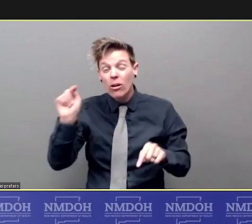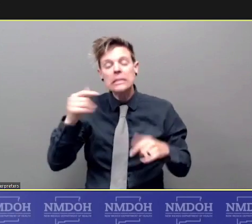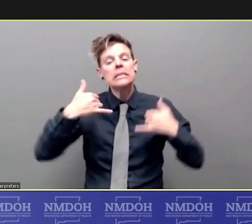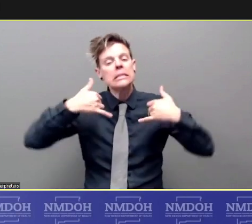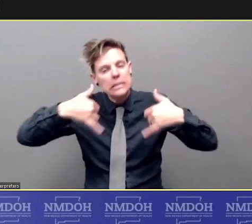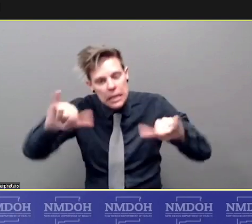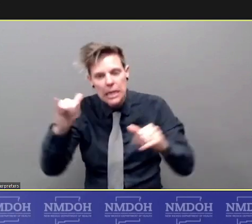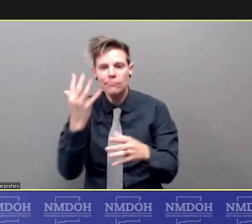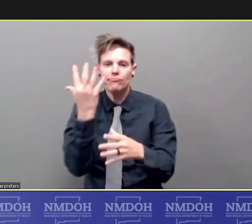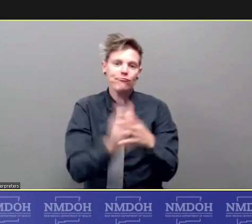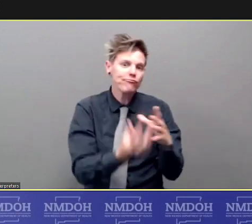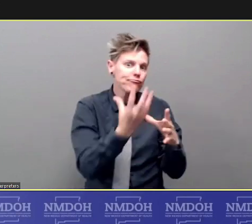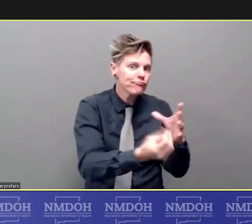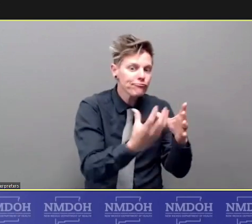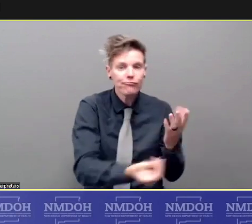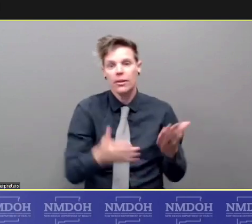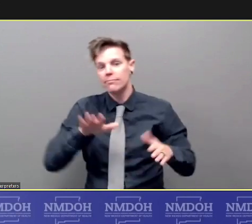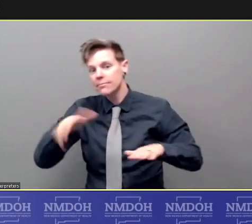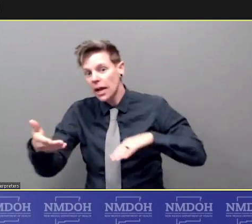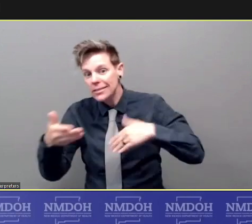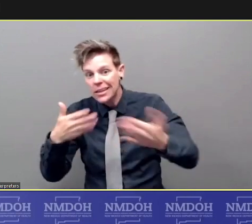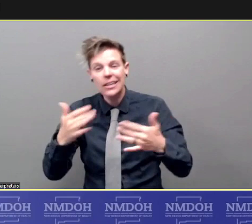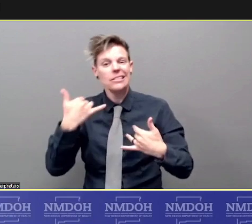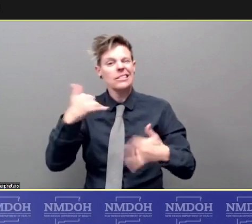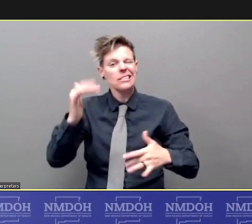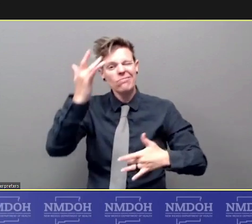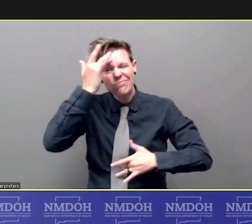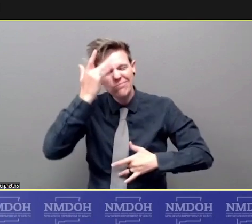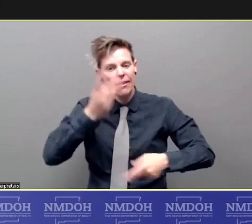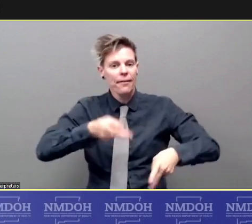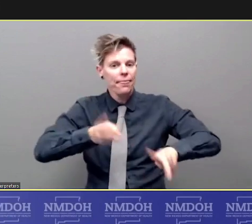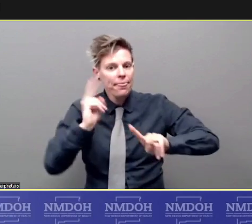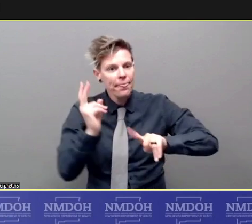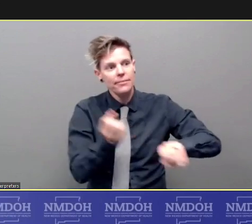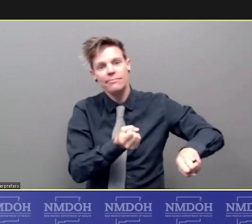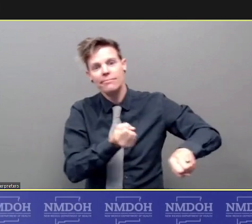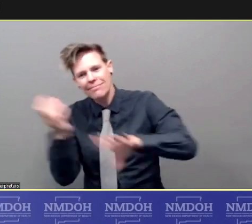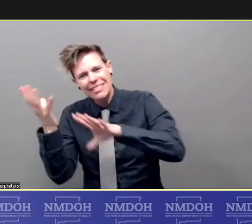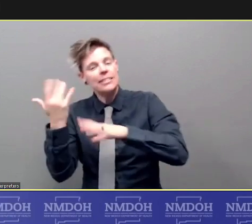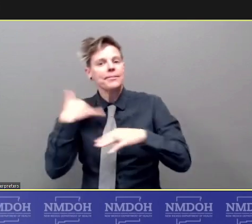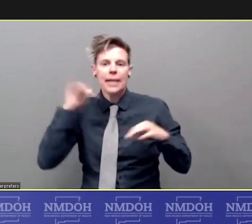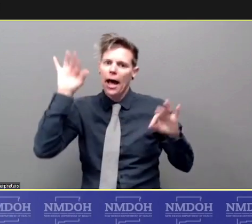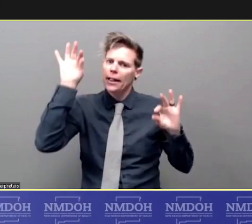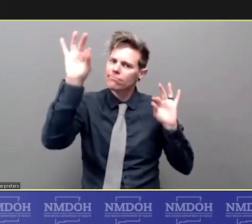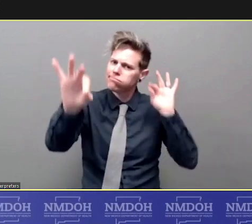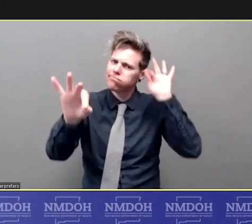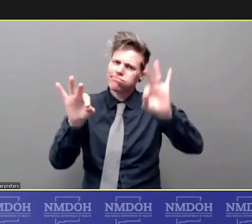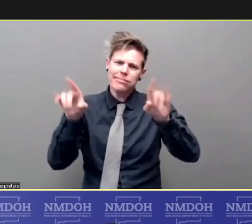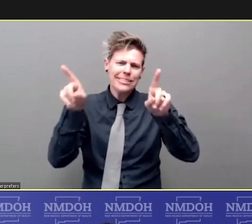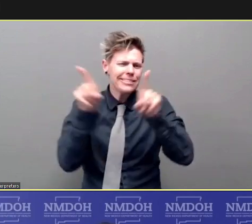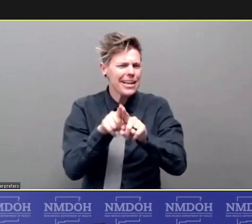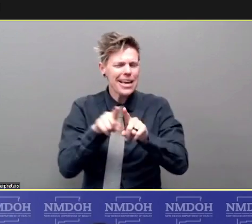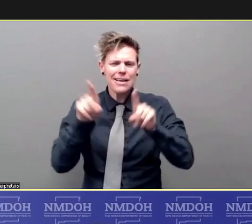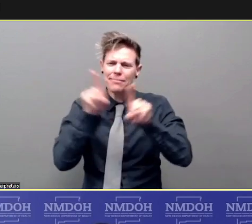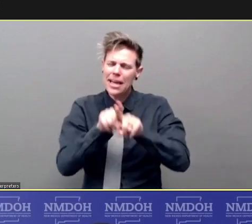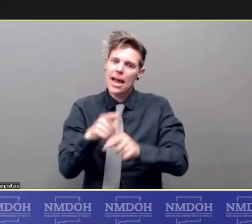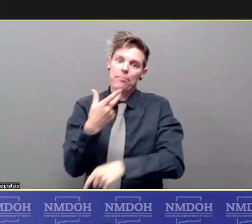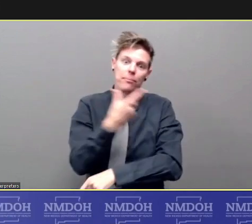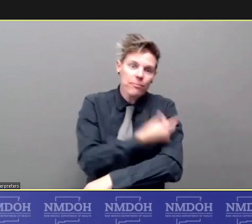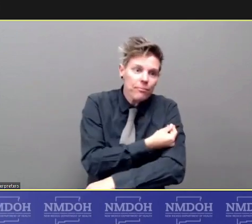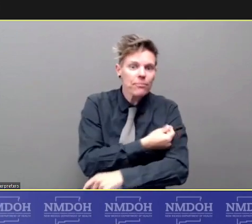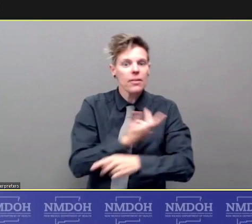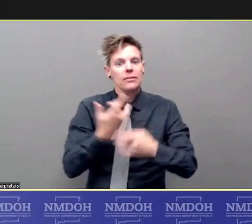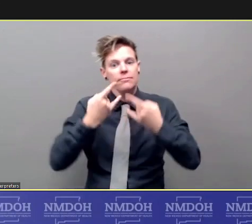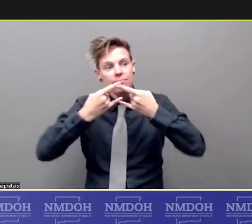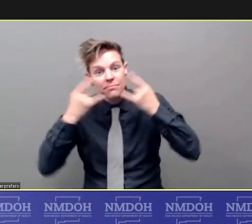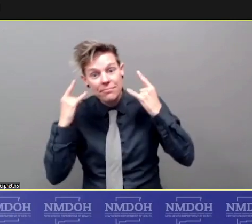to get vaccinated, stay safe. If you are gathering and see a lot of people, you know, wear